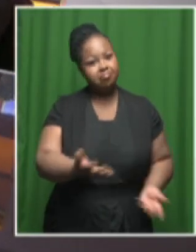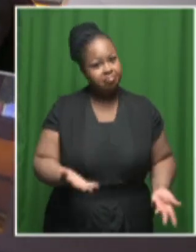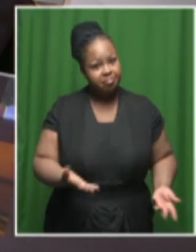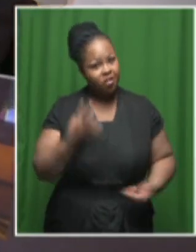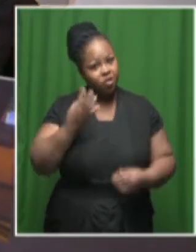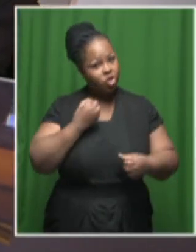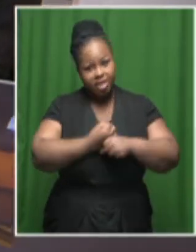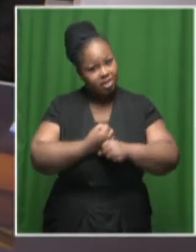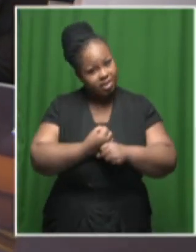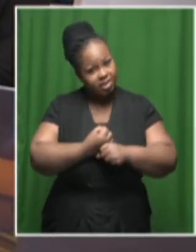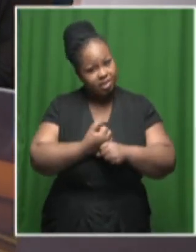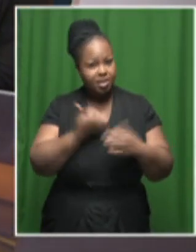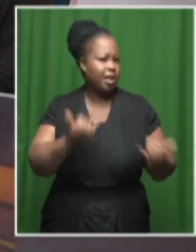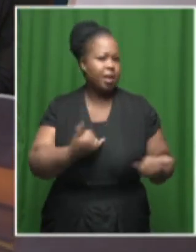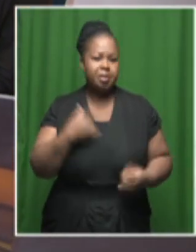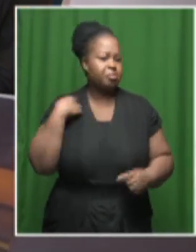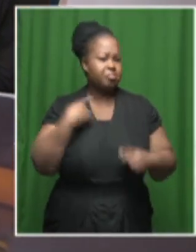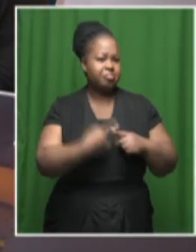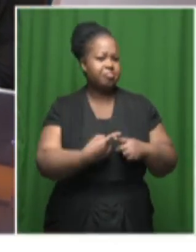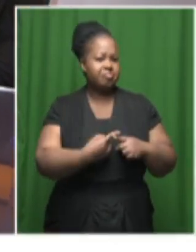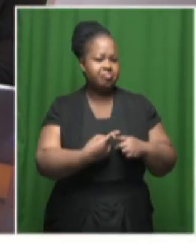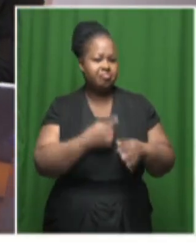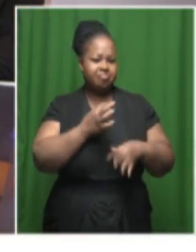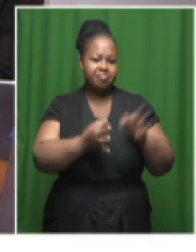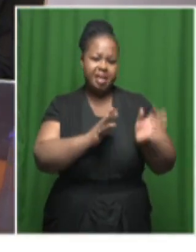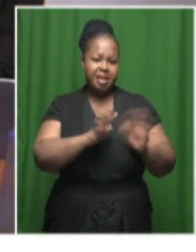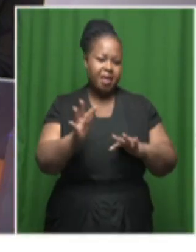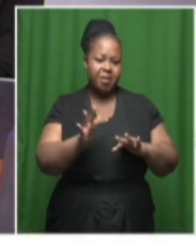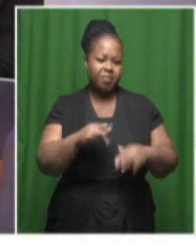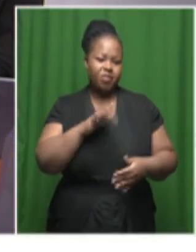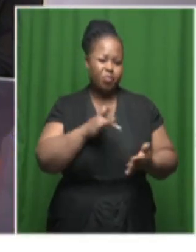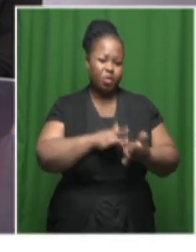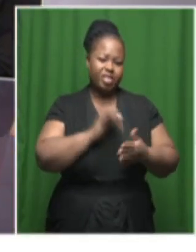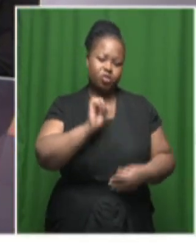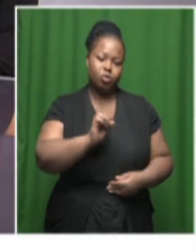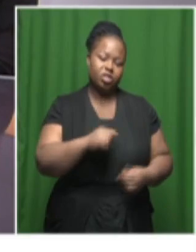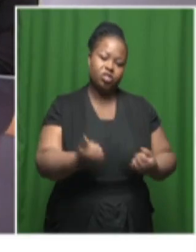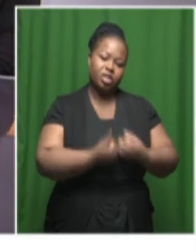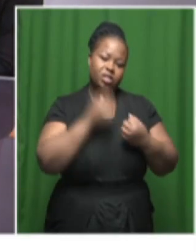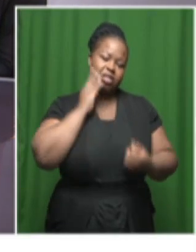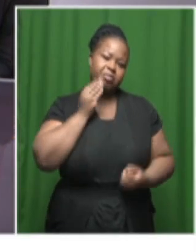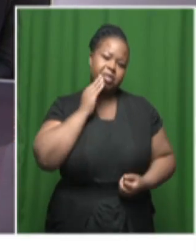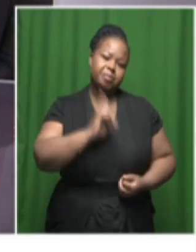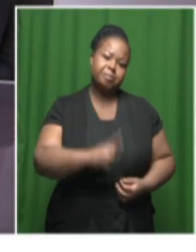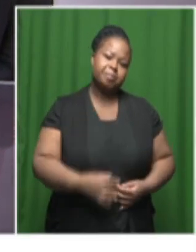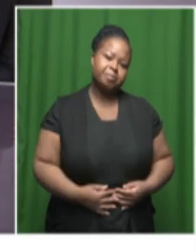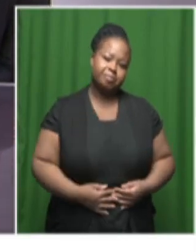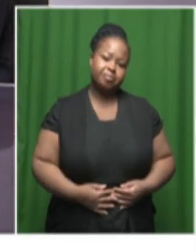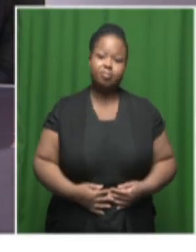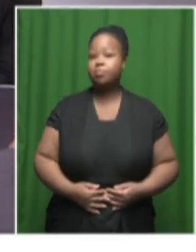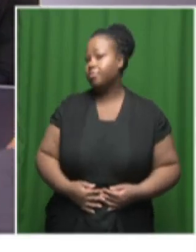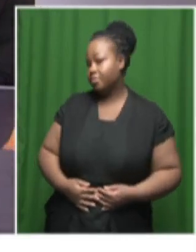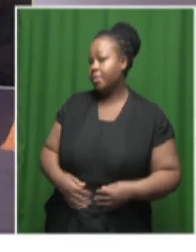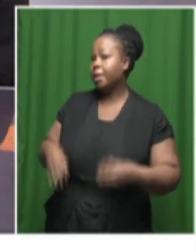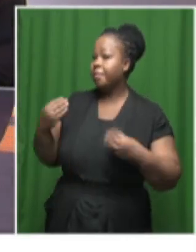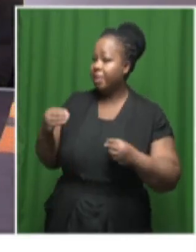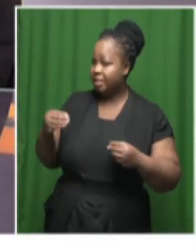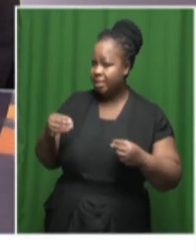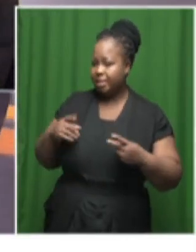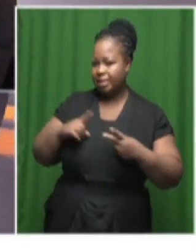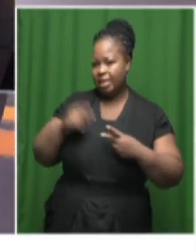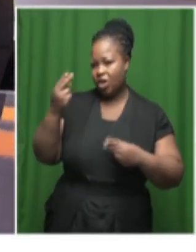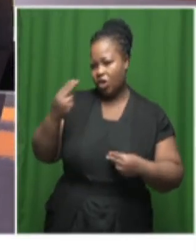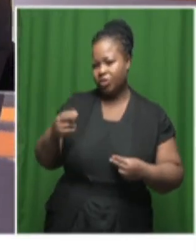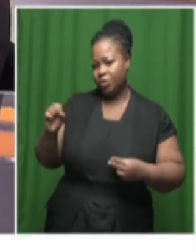4 years now. How's it been? How would you describe that position and the challenges that it comes with? Well, I mean, Business and Arts South Africa this